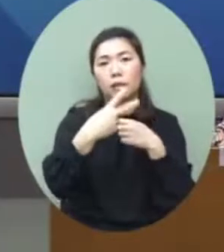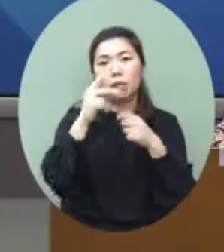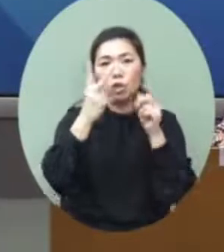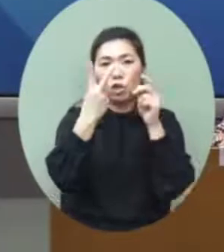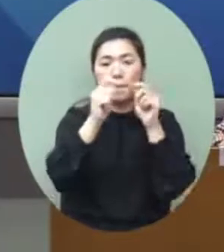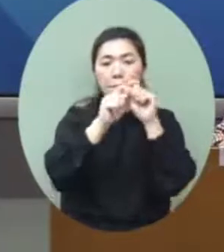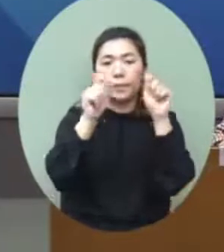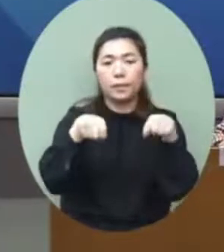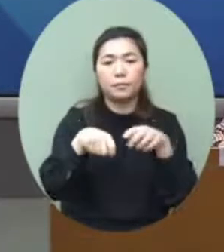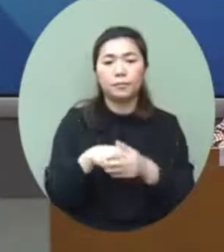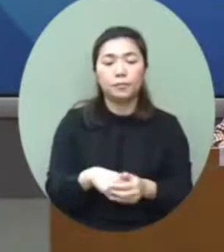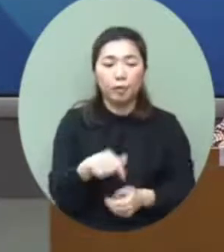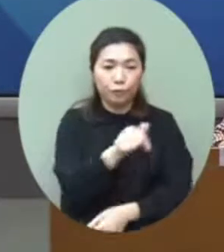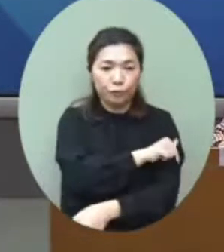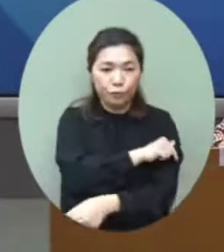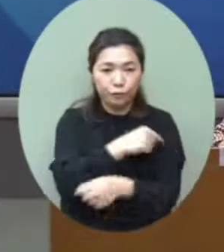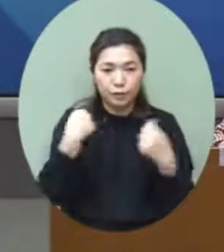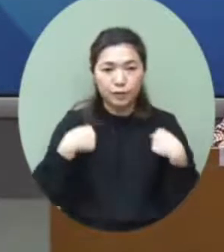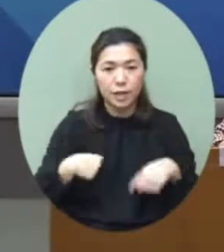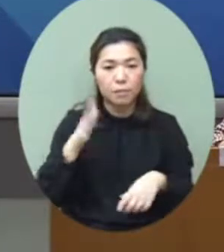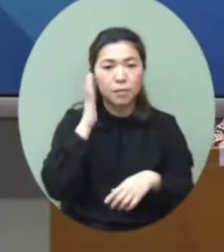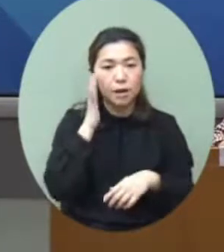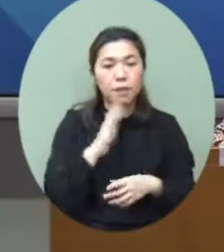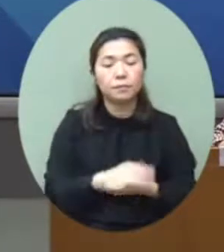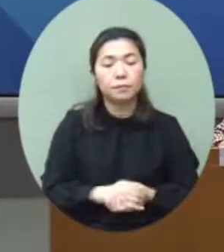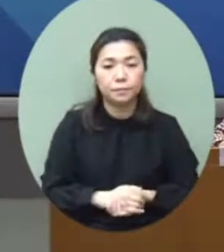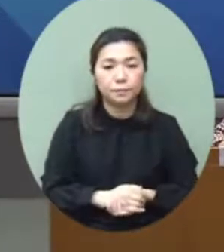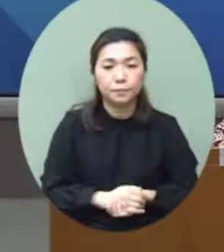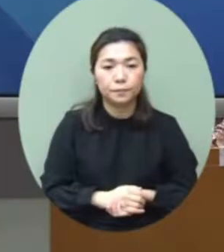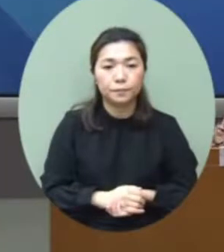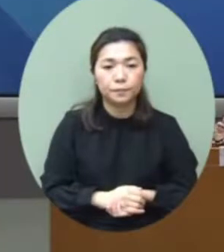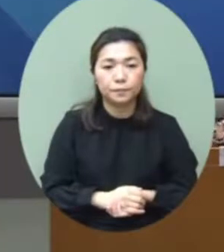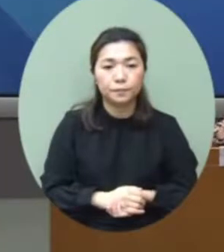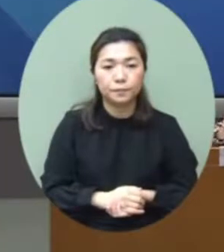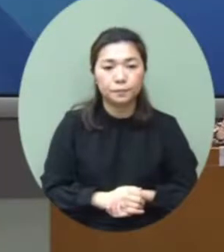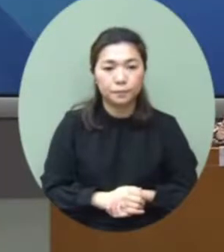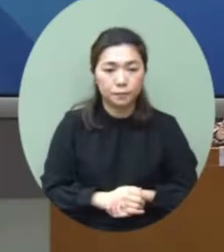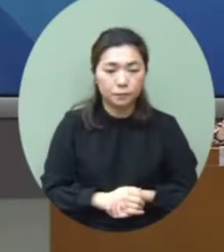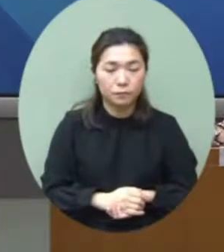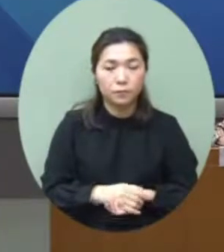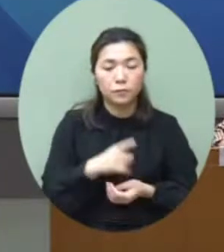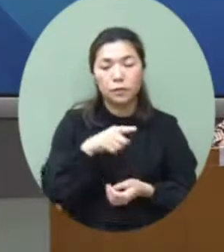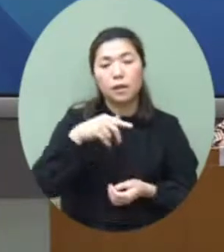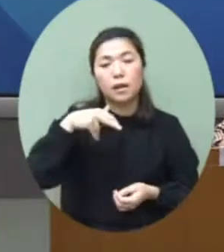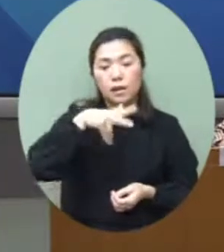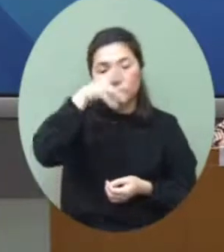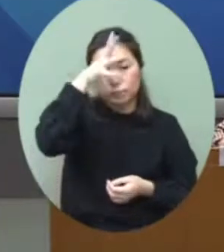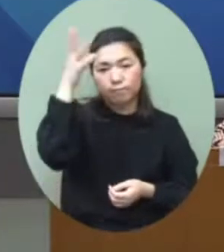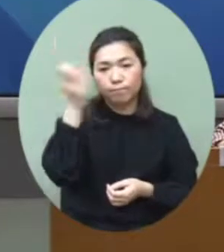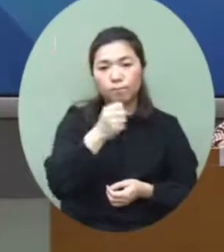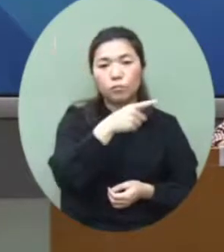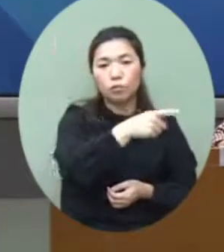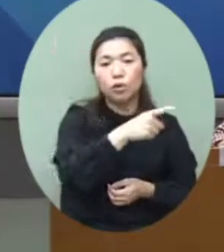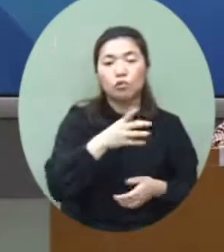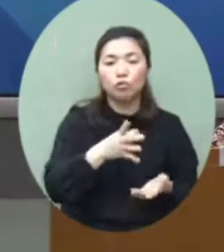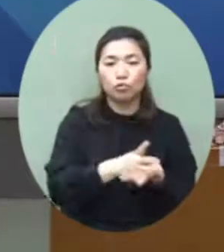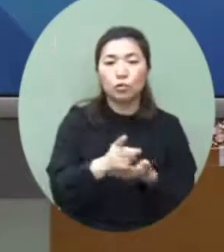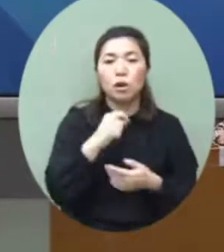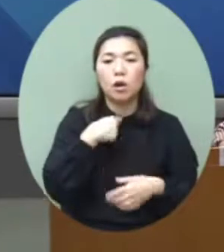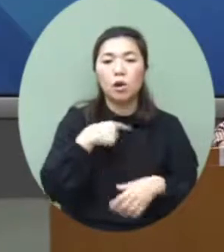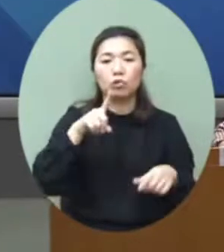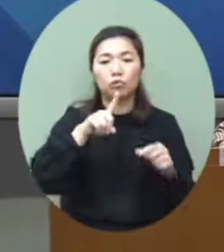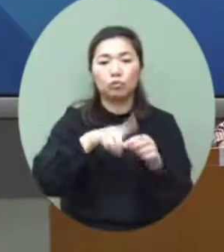any further extension. The next question, please. Good morning.